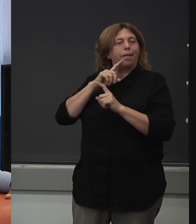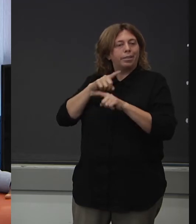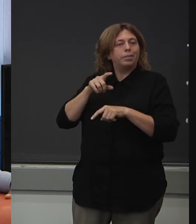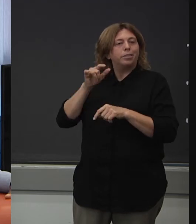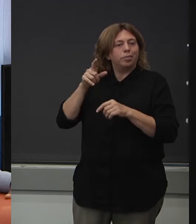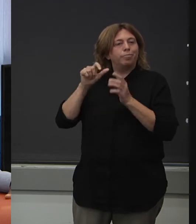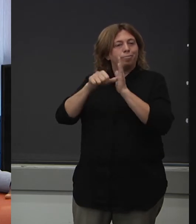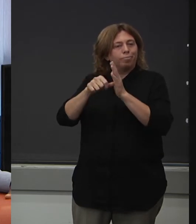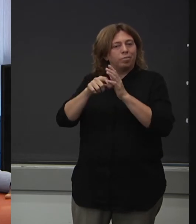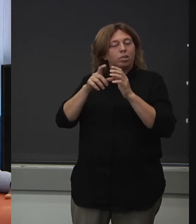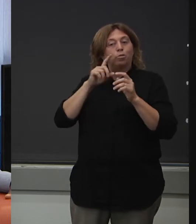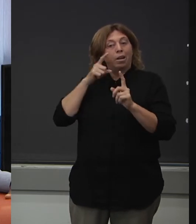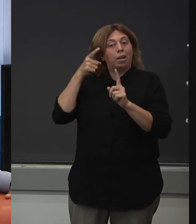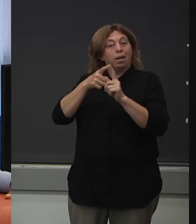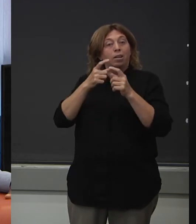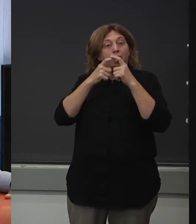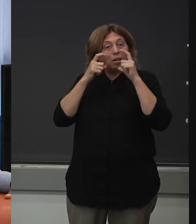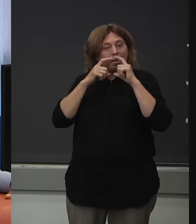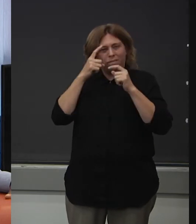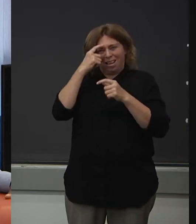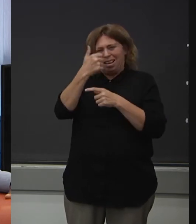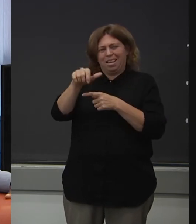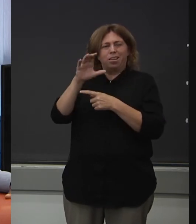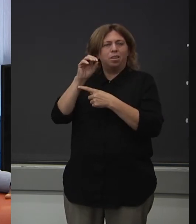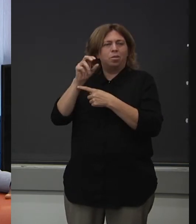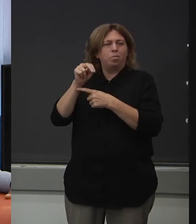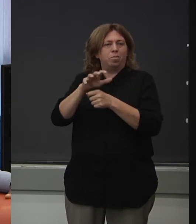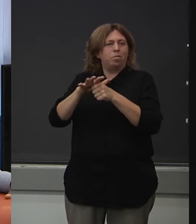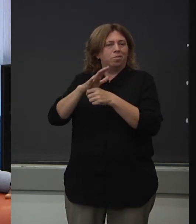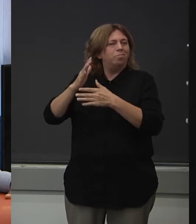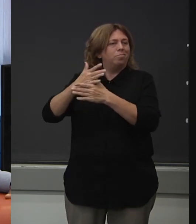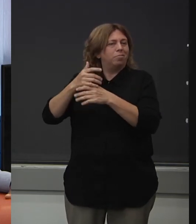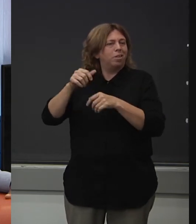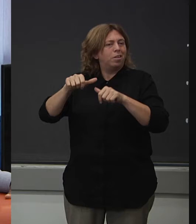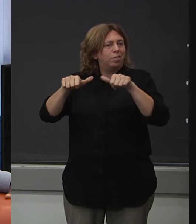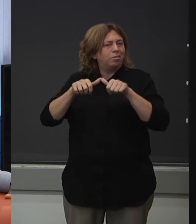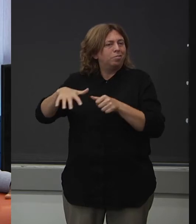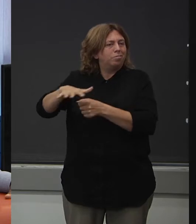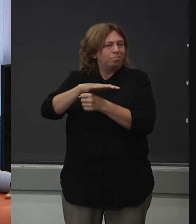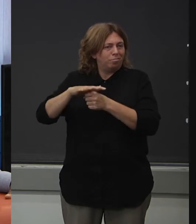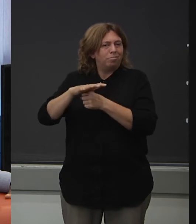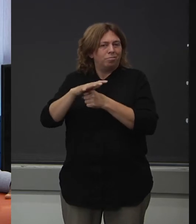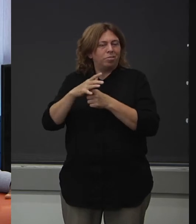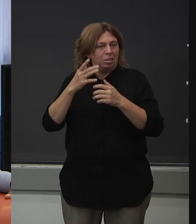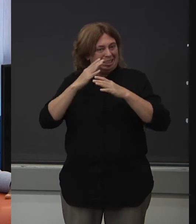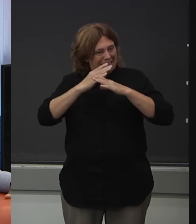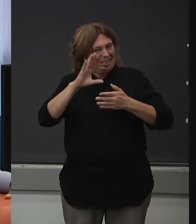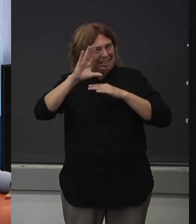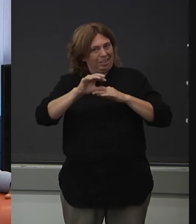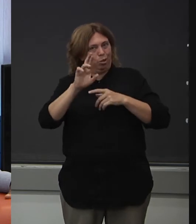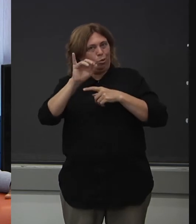may encounter other people and have an increased risk of spreading COVID-19.